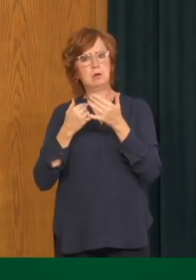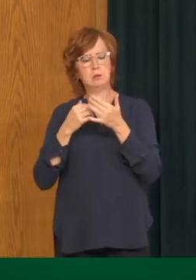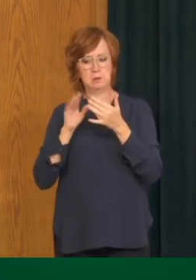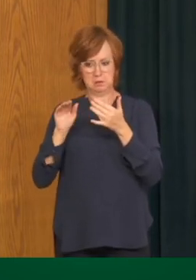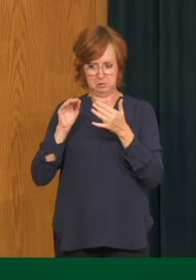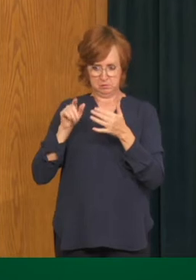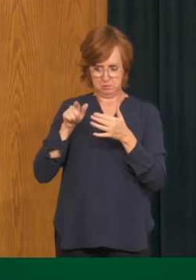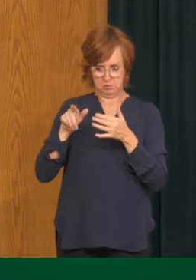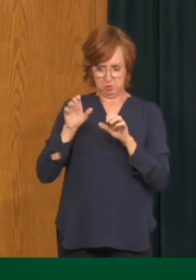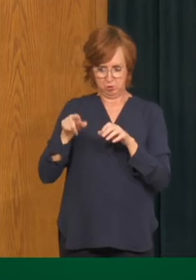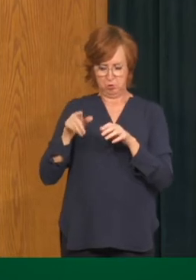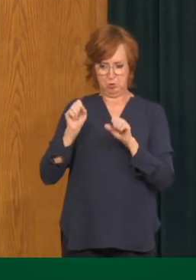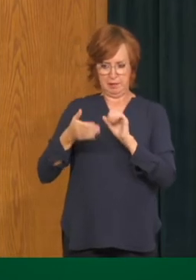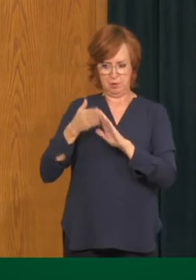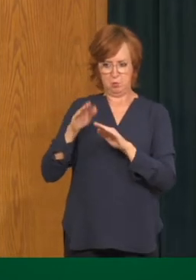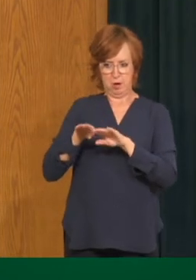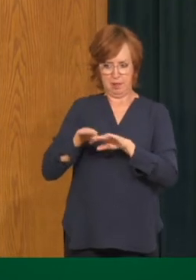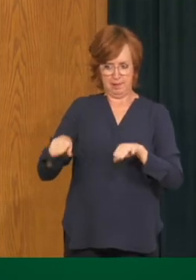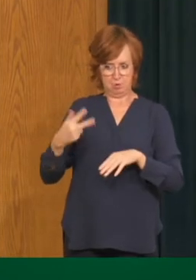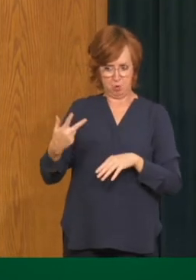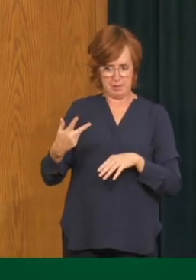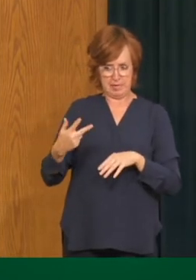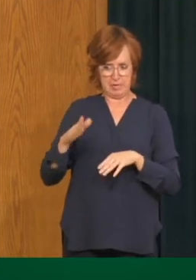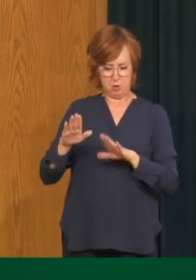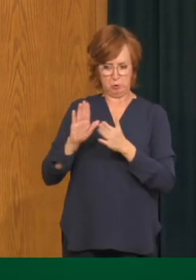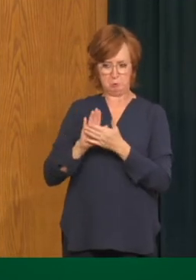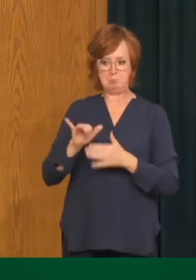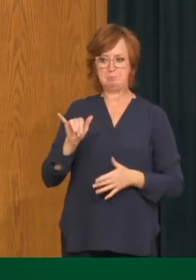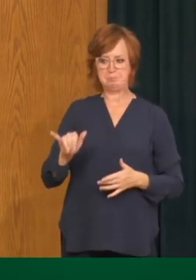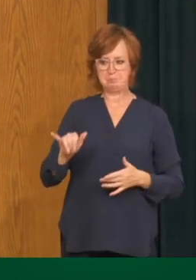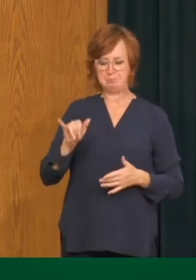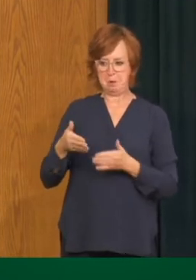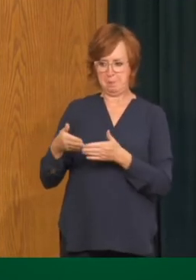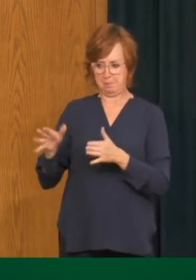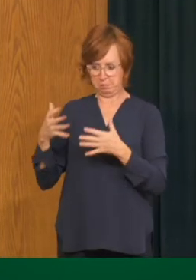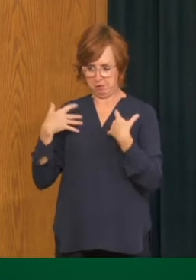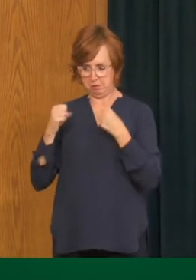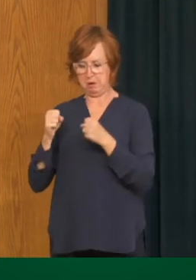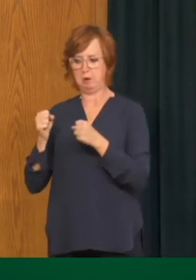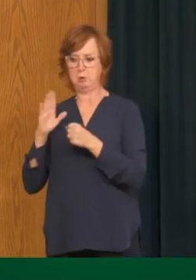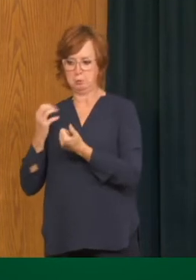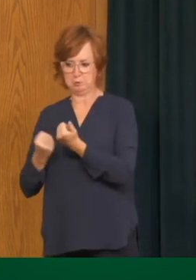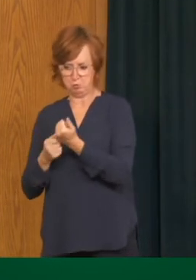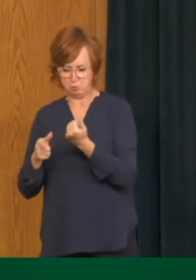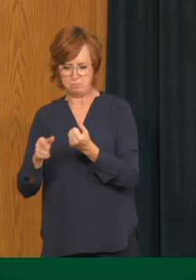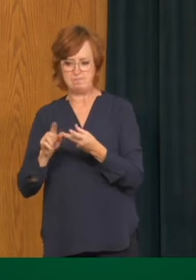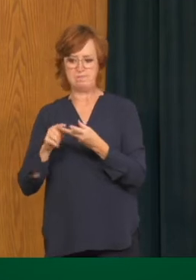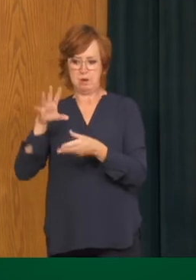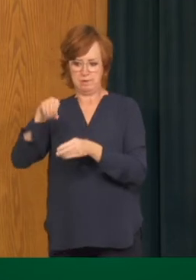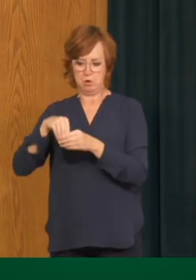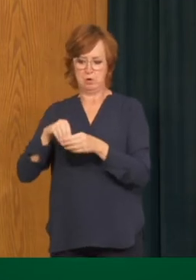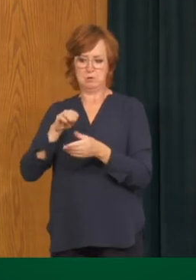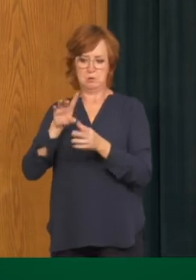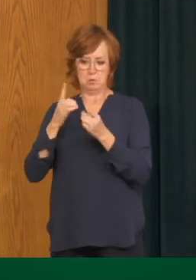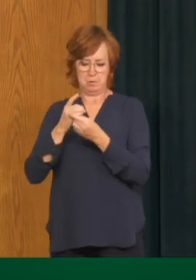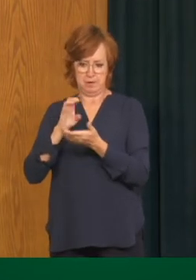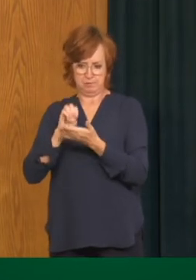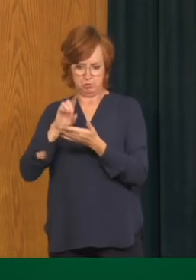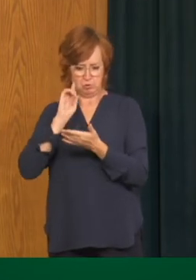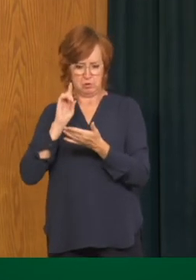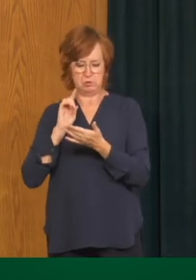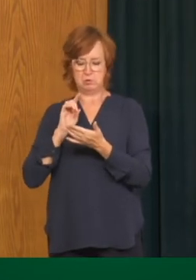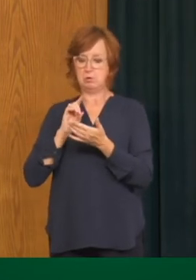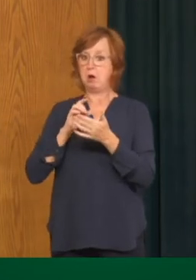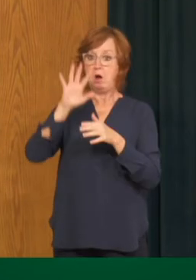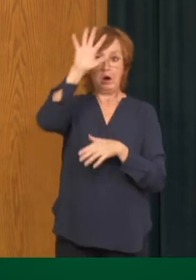3 operational plan. And that discussion is happening between public health, the Ministry of Education, and our boards of education on specific